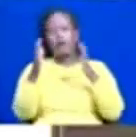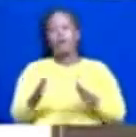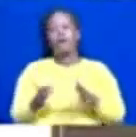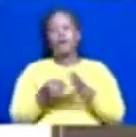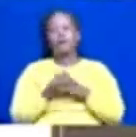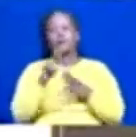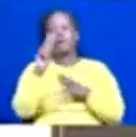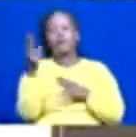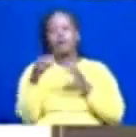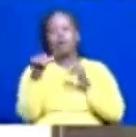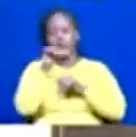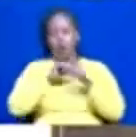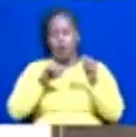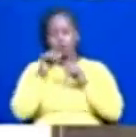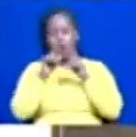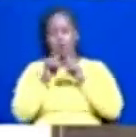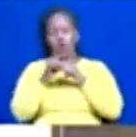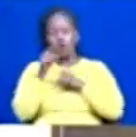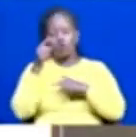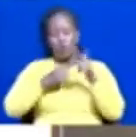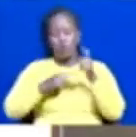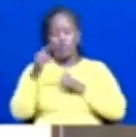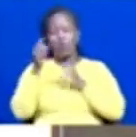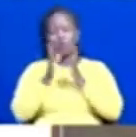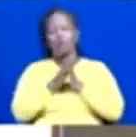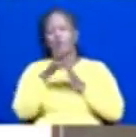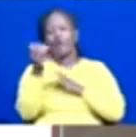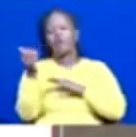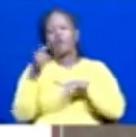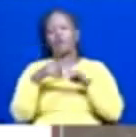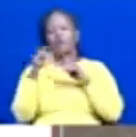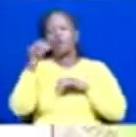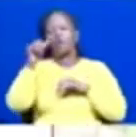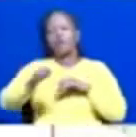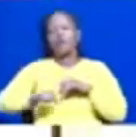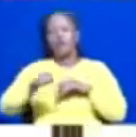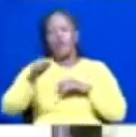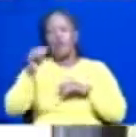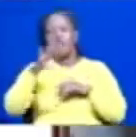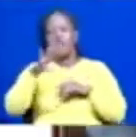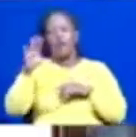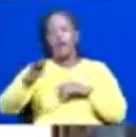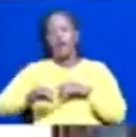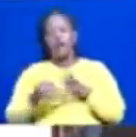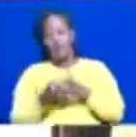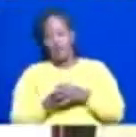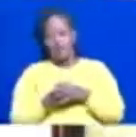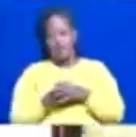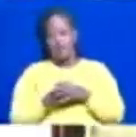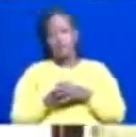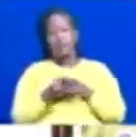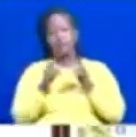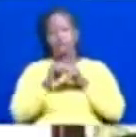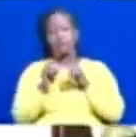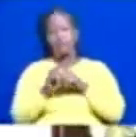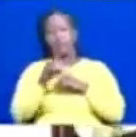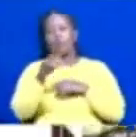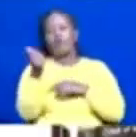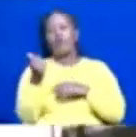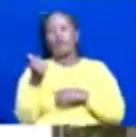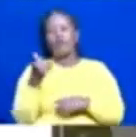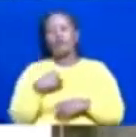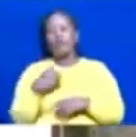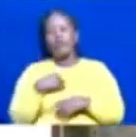and dominated against another rated player from South Africa in the third round. Howie Kaloki was also at his best as